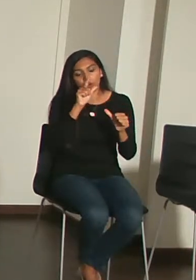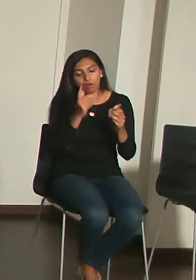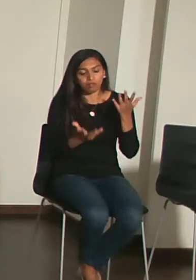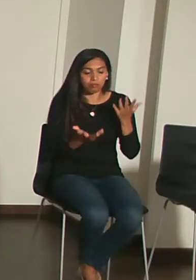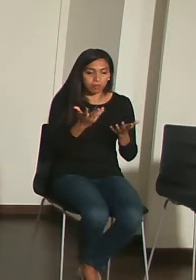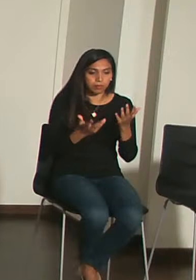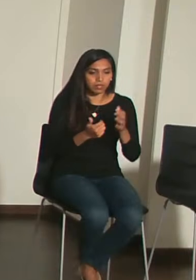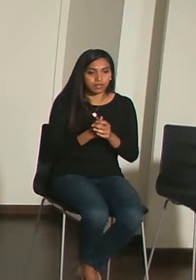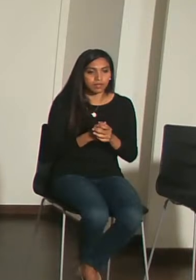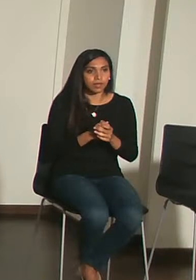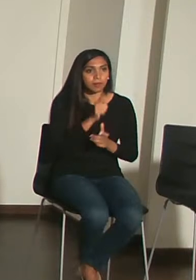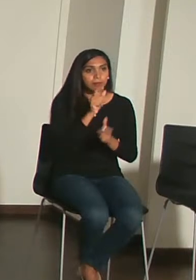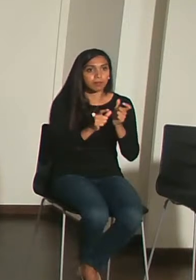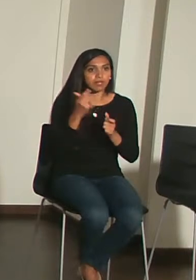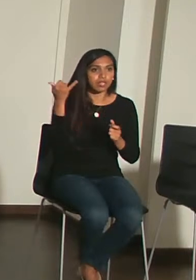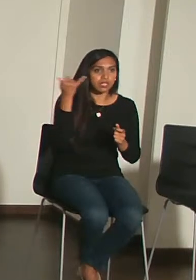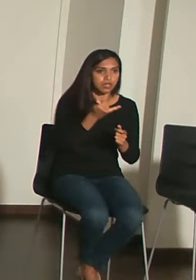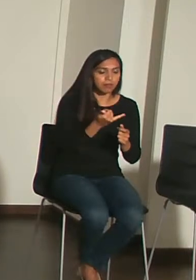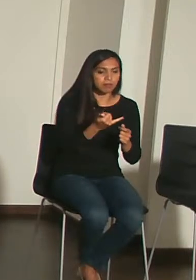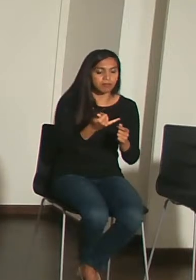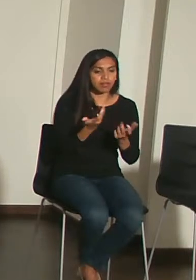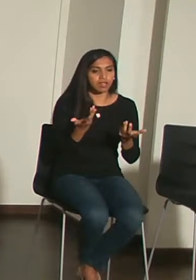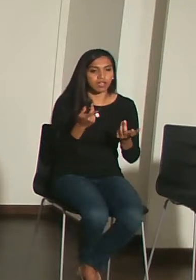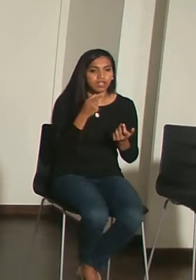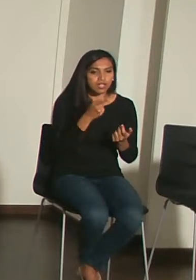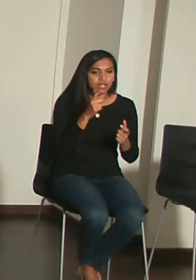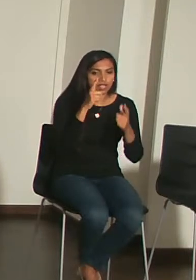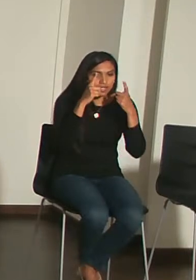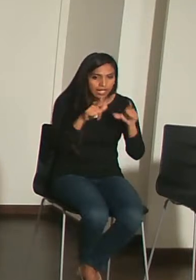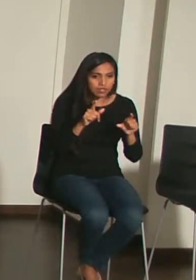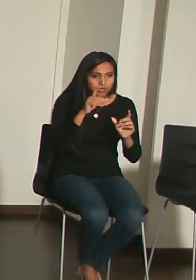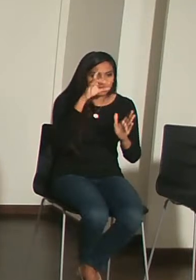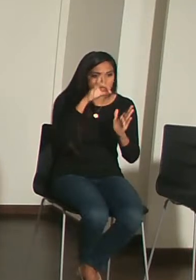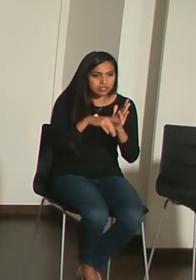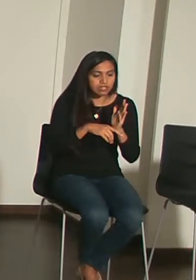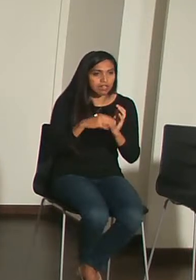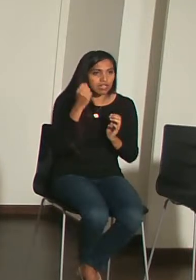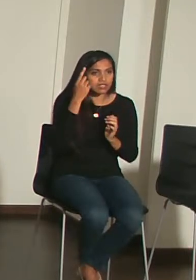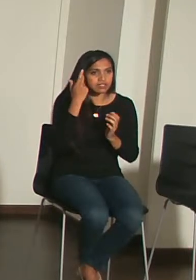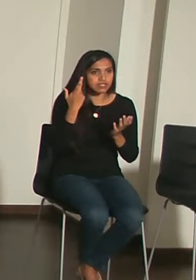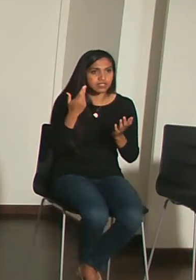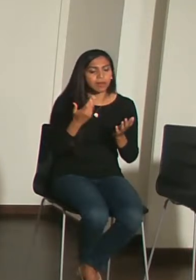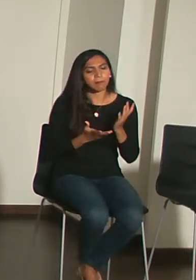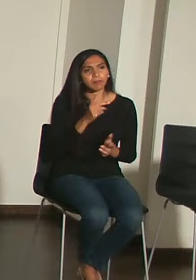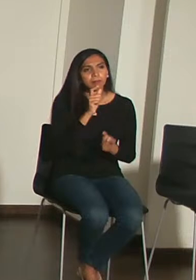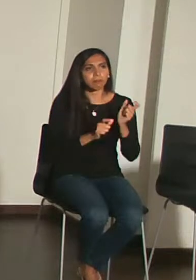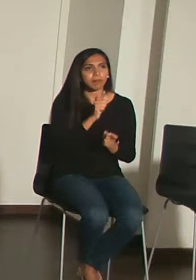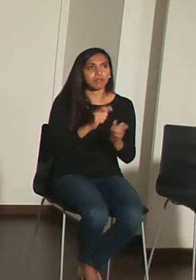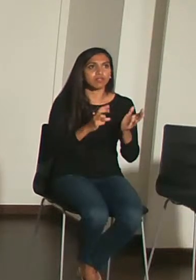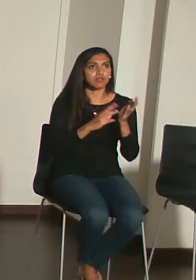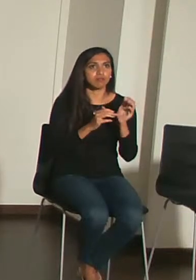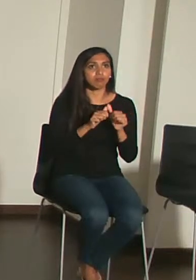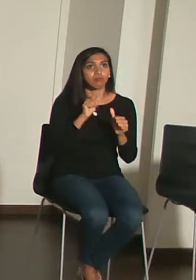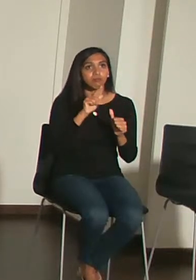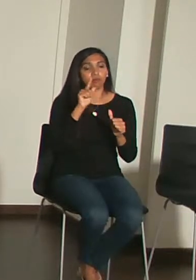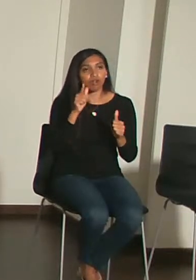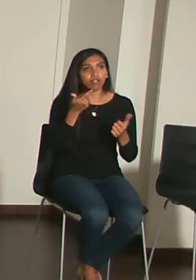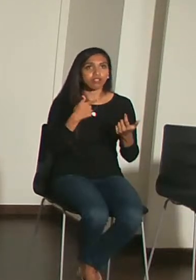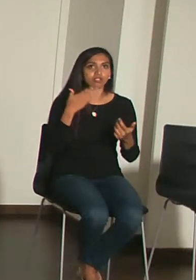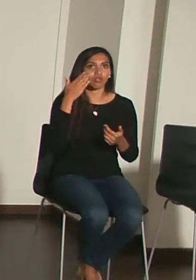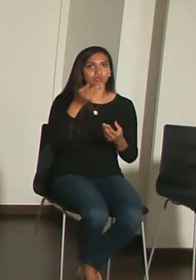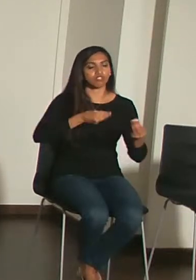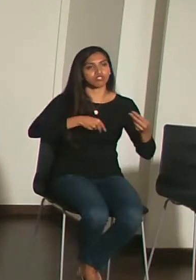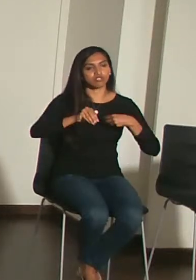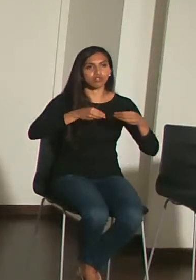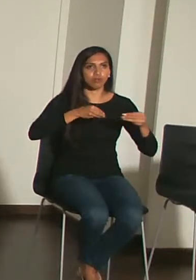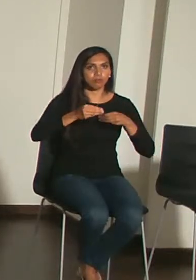like it's kind of radical because it becomes like, oh, I'm going to the mall to shop, but okay, guys, I'm also seeing some contemporary art.